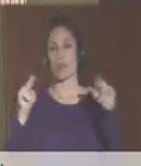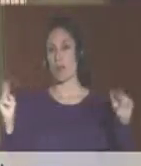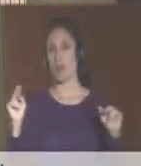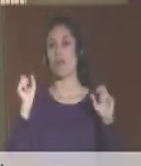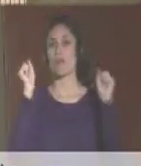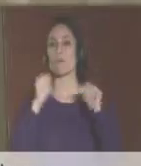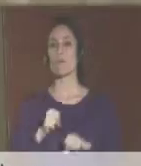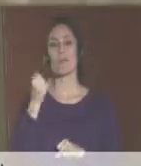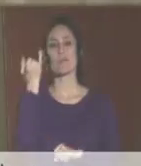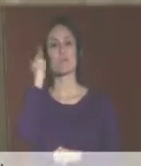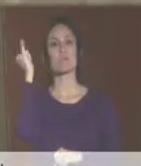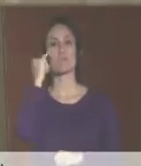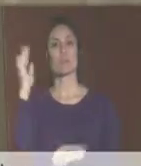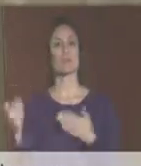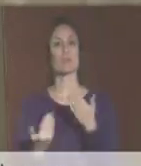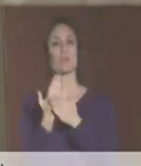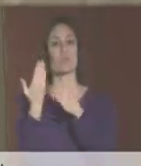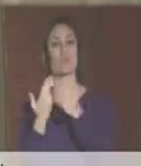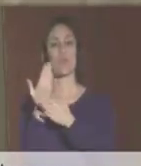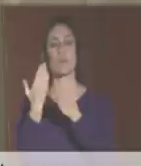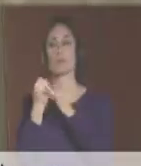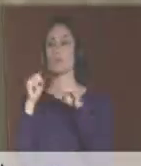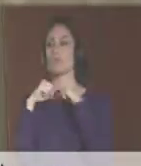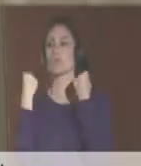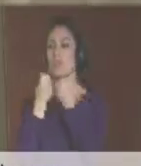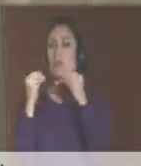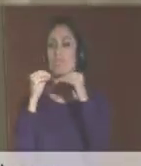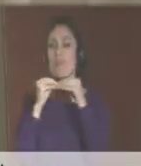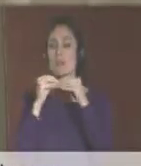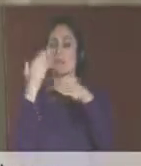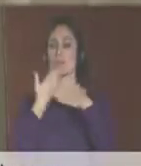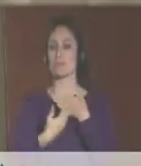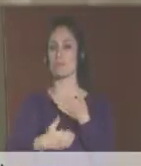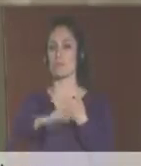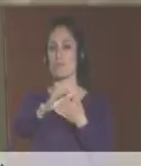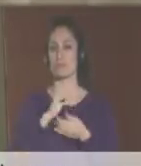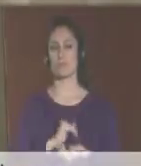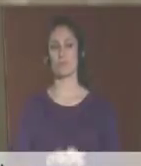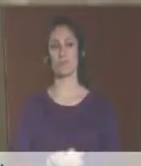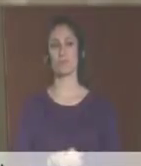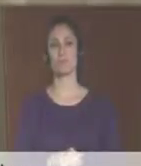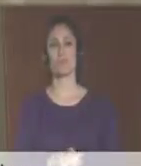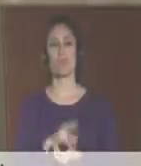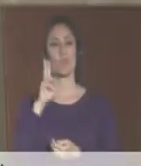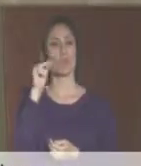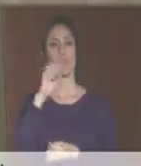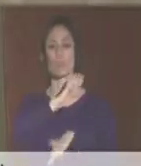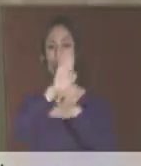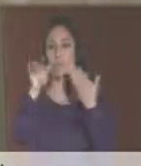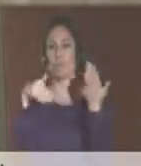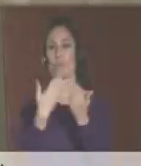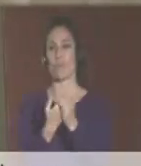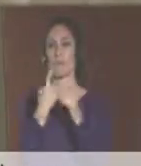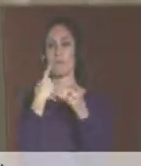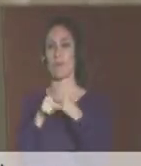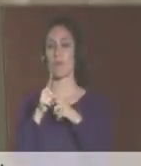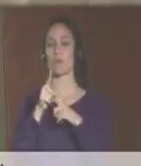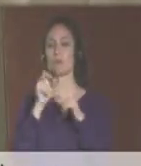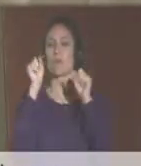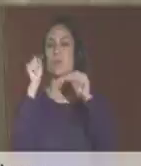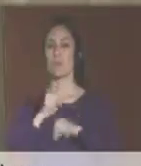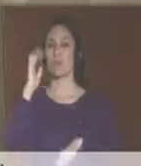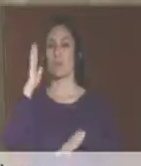natural disasters and also the generation of more sustainable cities. Possibly many, not all, but many of the